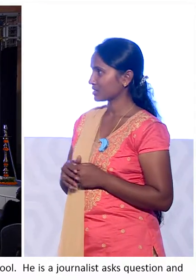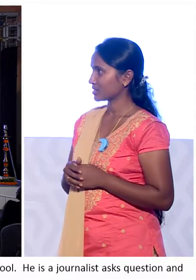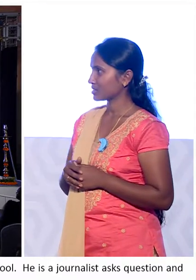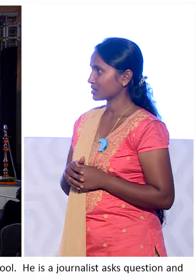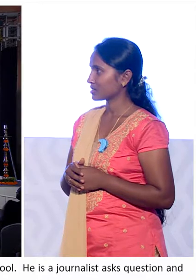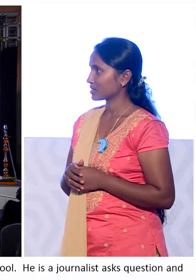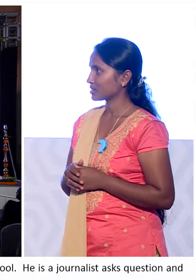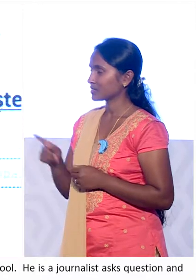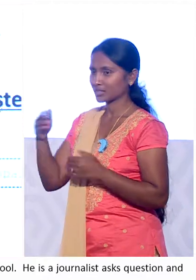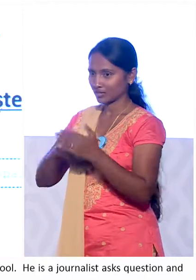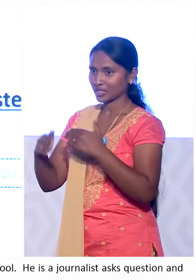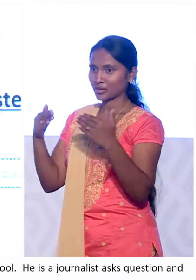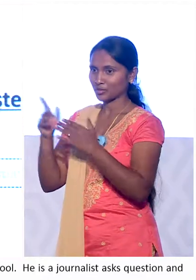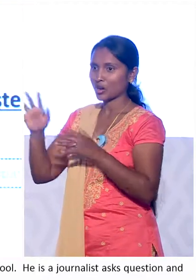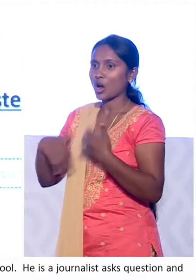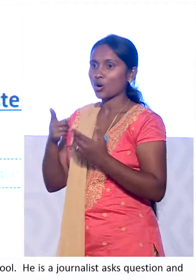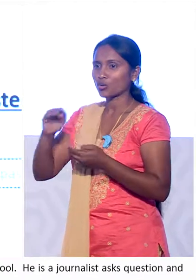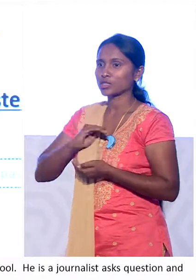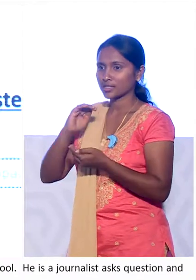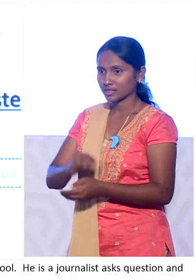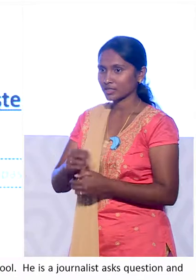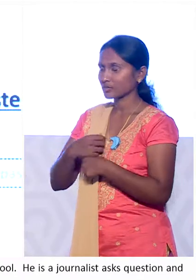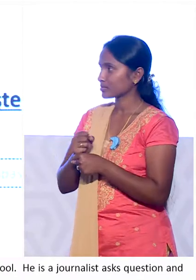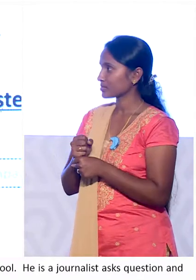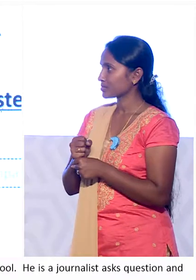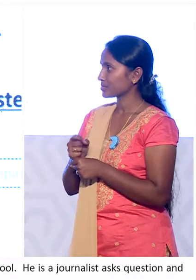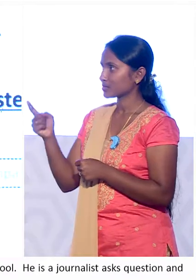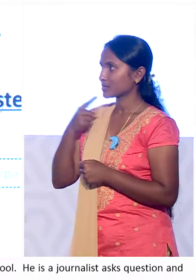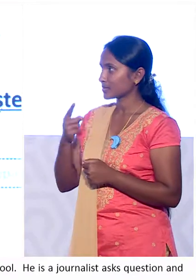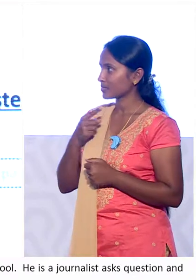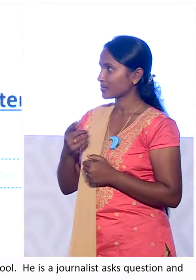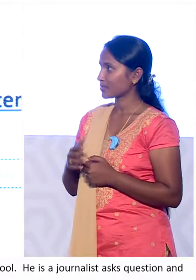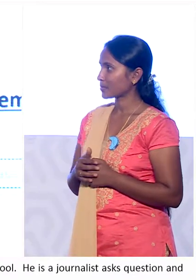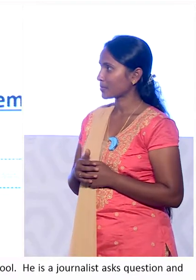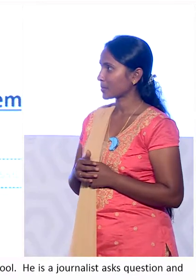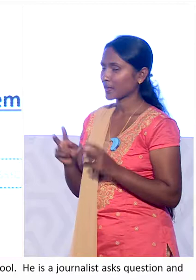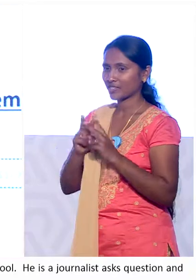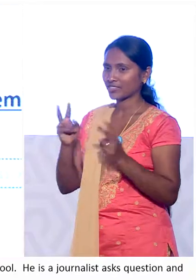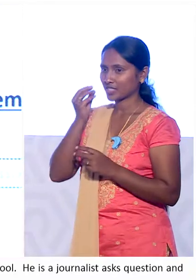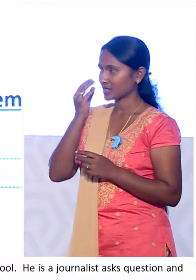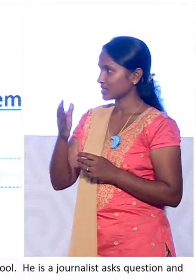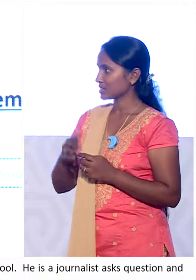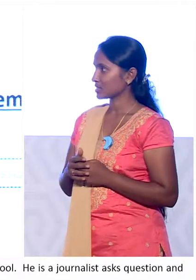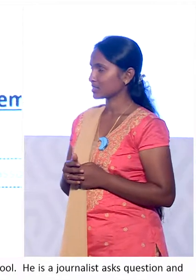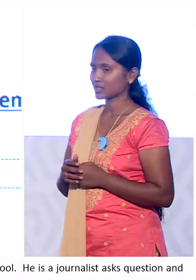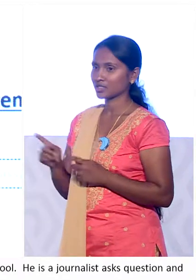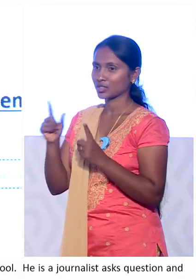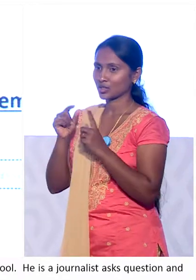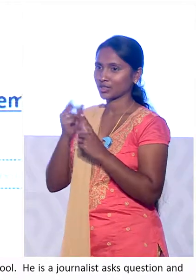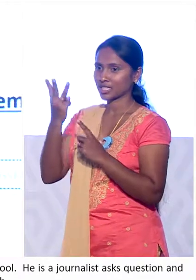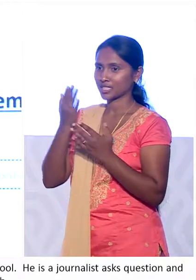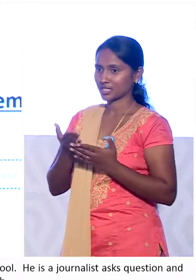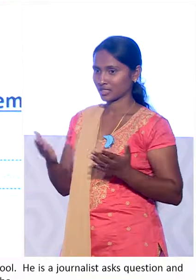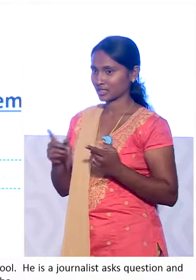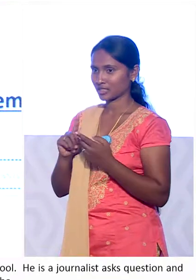with her, and I said, how does my son become you? And she said, actually, Rupert, it's very simple. Do three things.